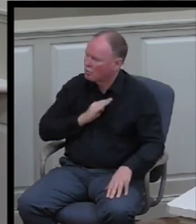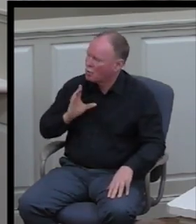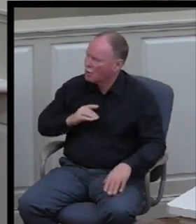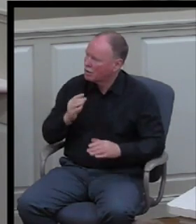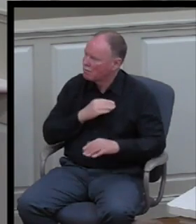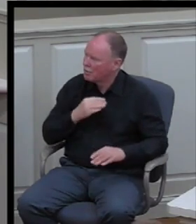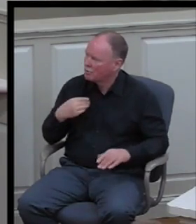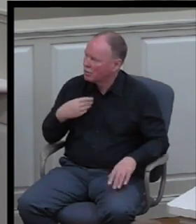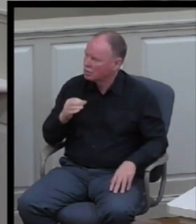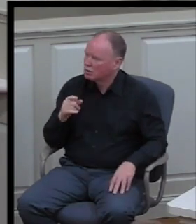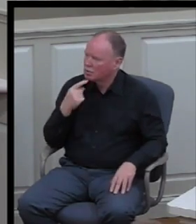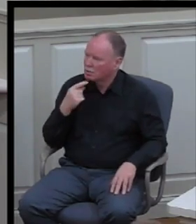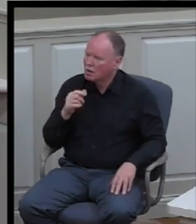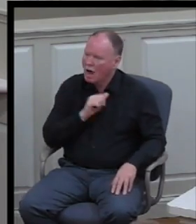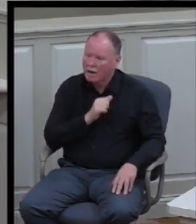I'll offer a motion to